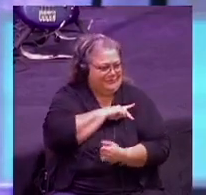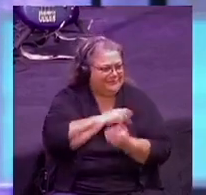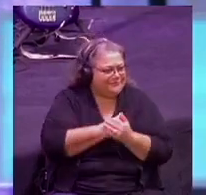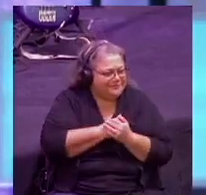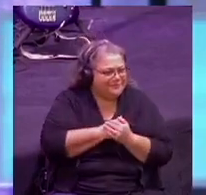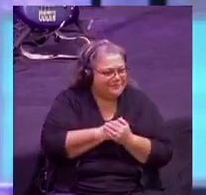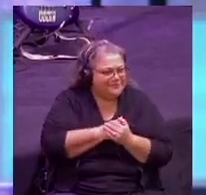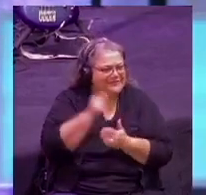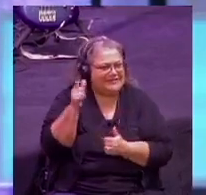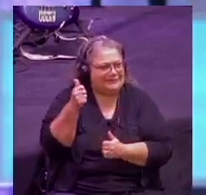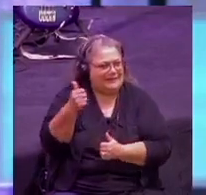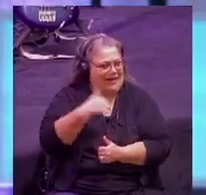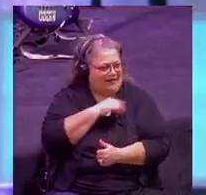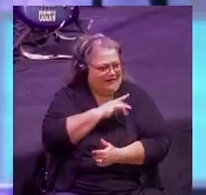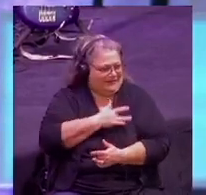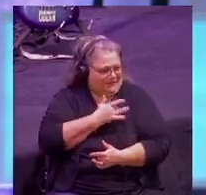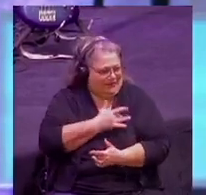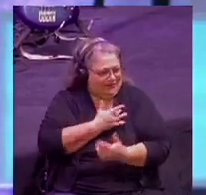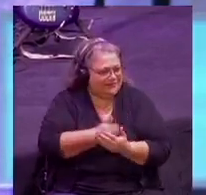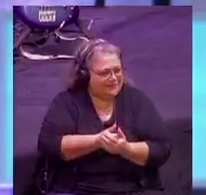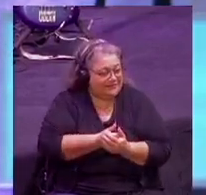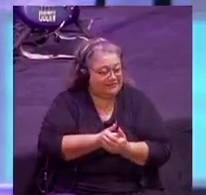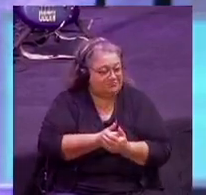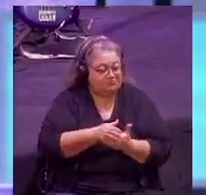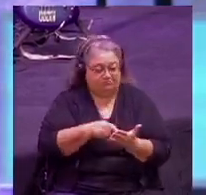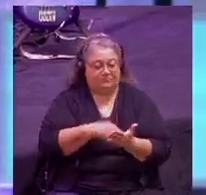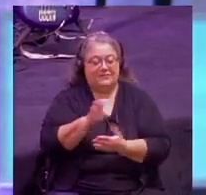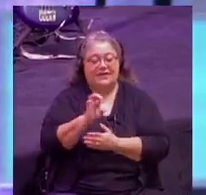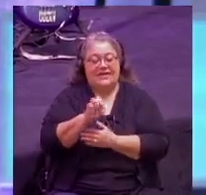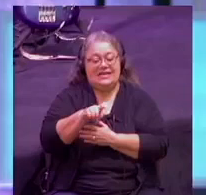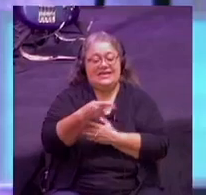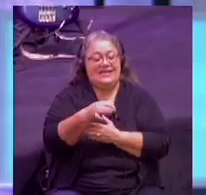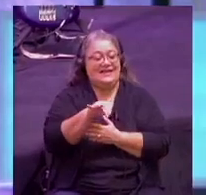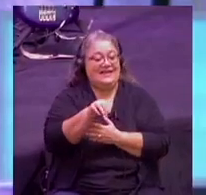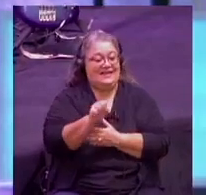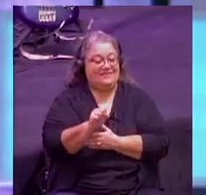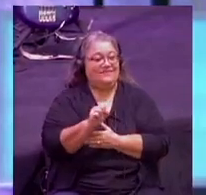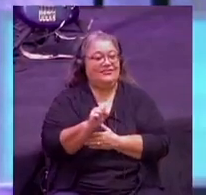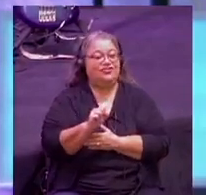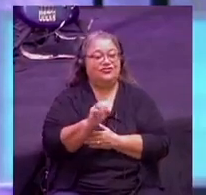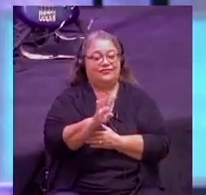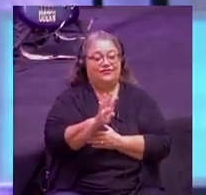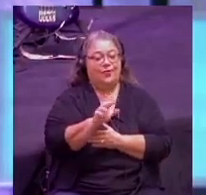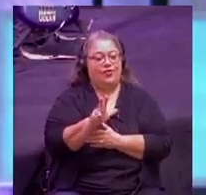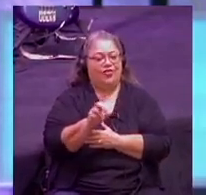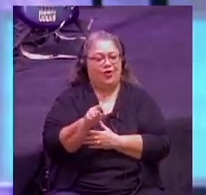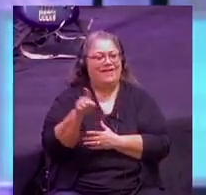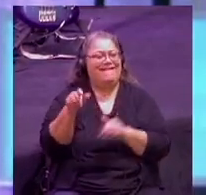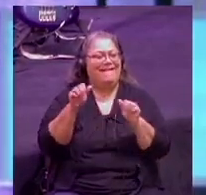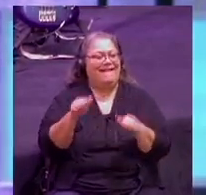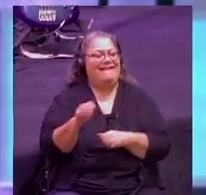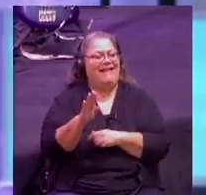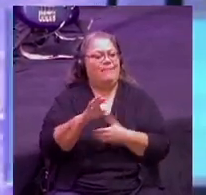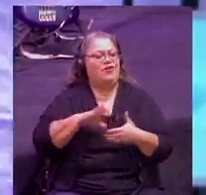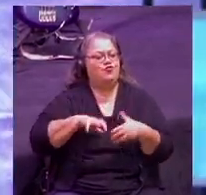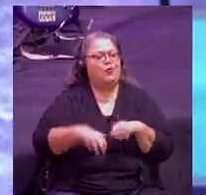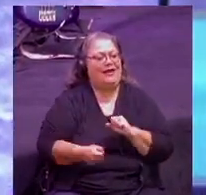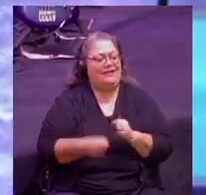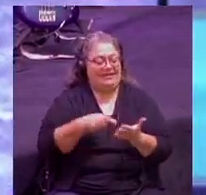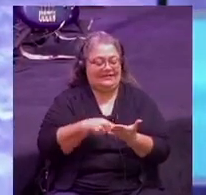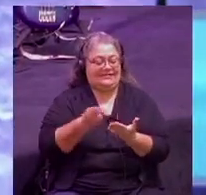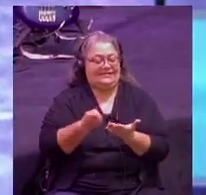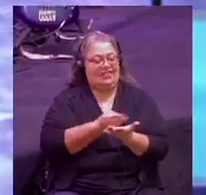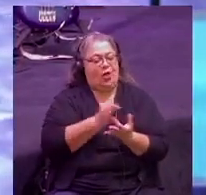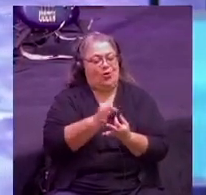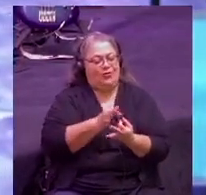has feelings? According to Ephesians 4:30, he can be grieved. Did you know you can